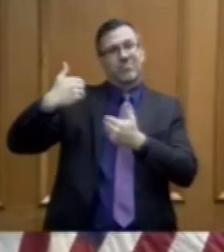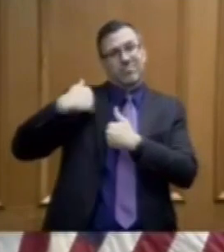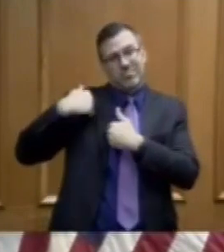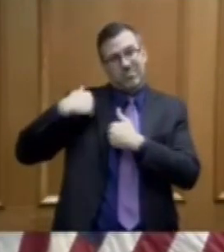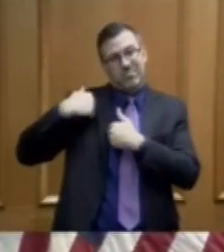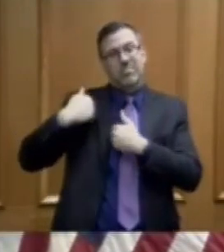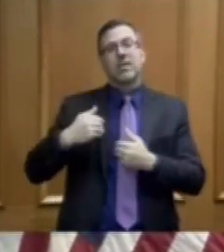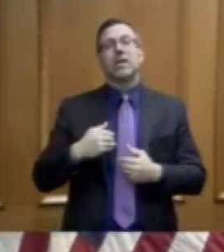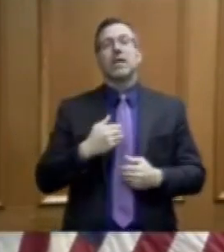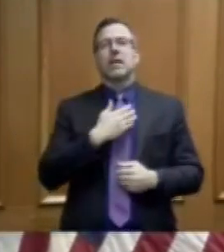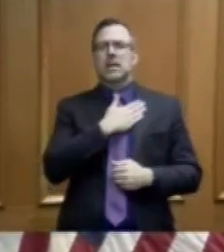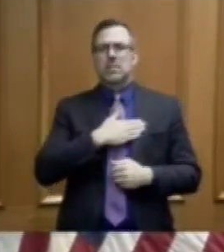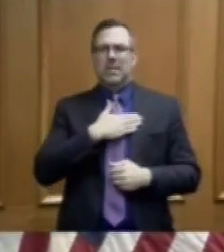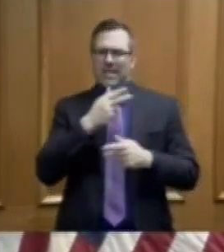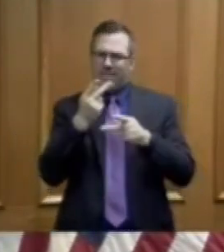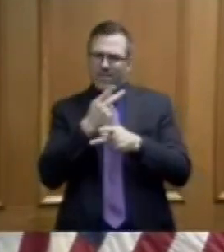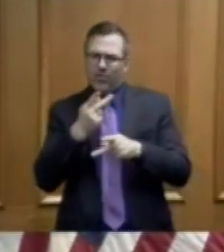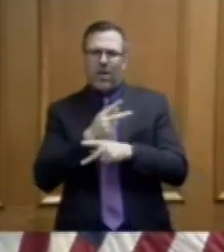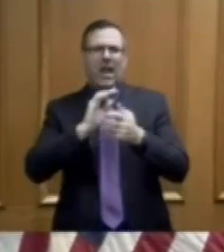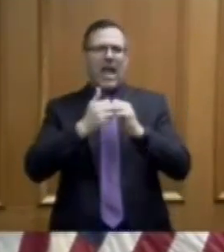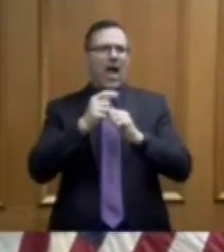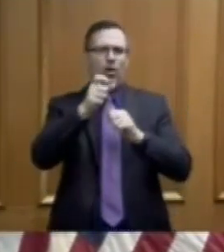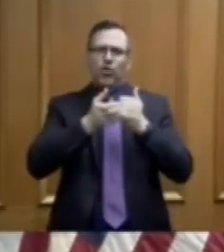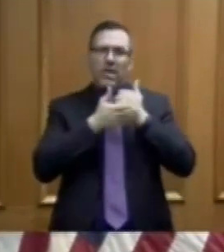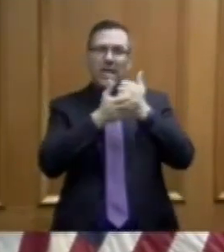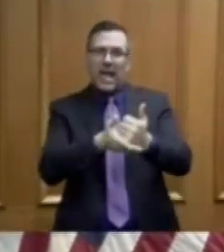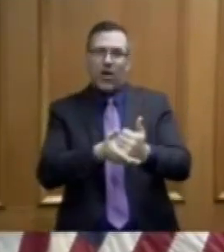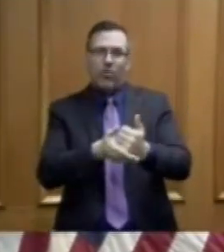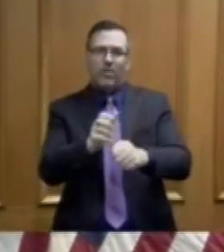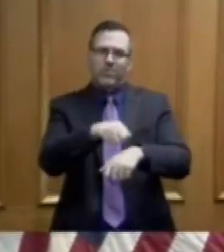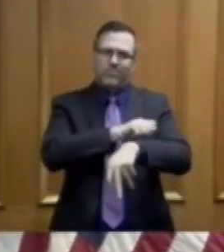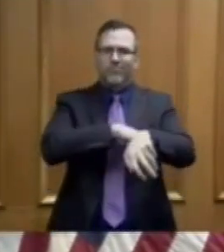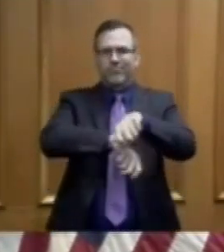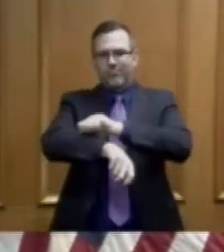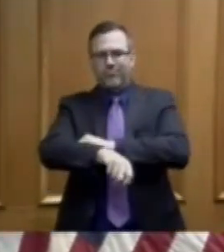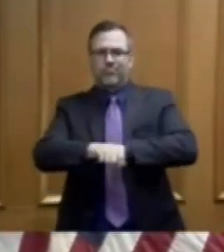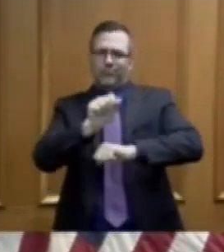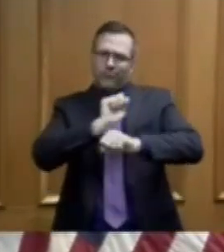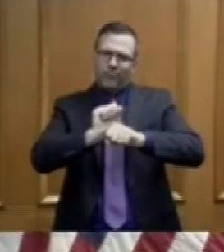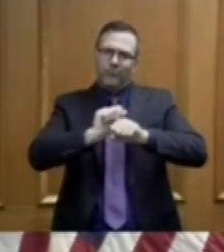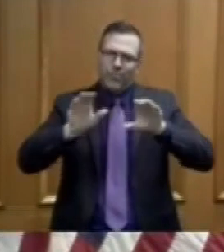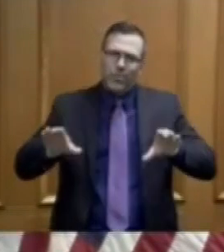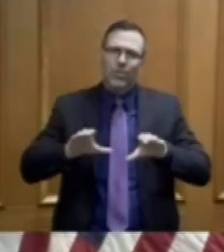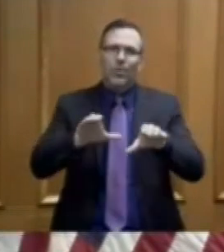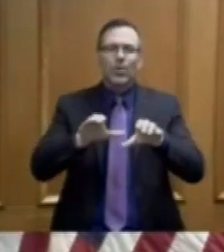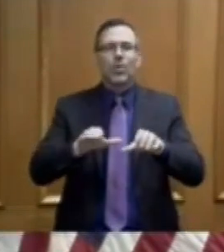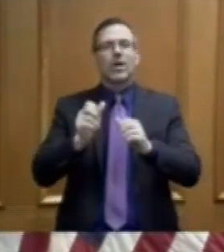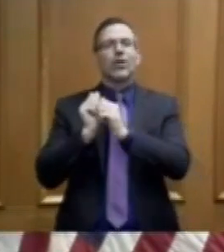to figure out what that role is, step into it, and together we will